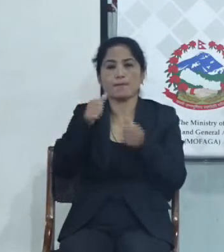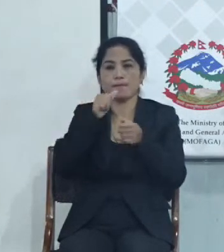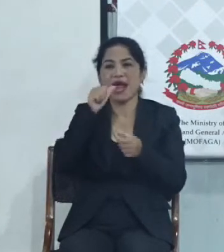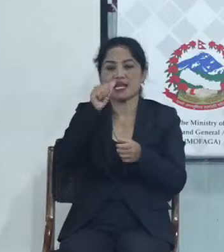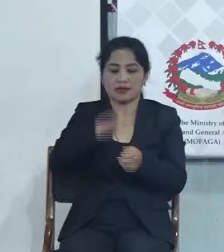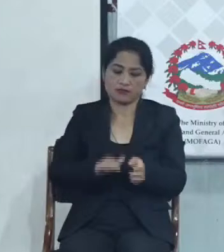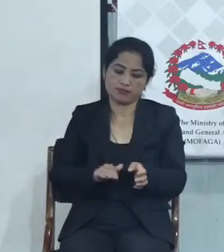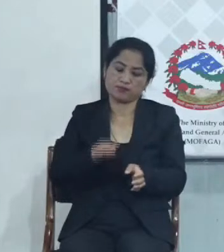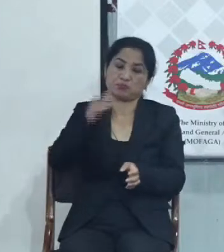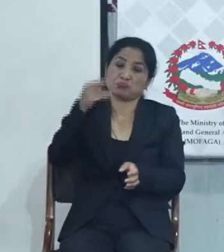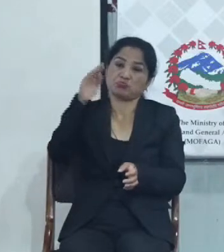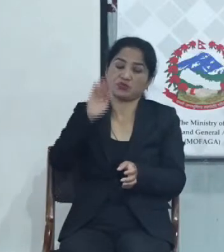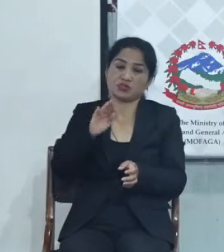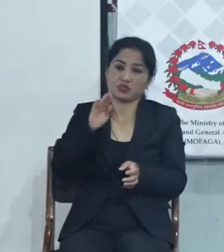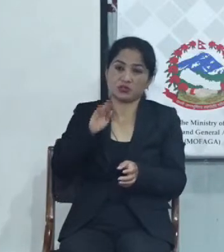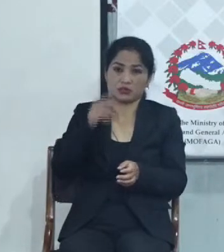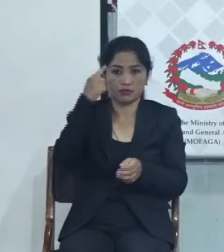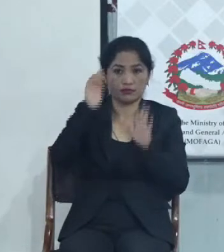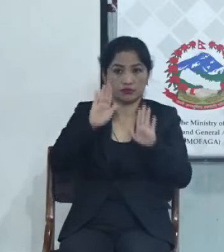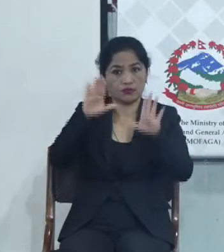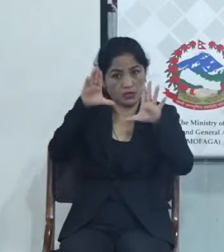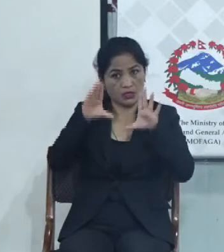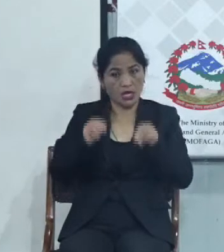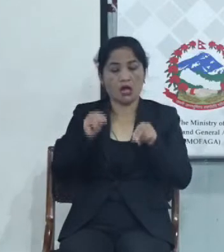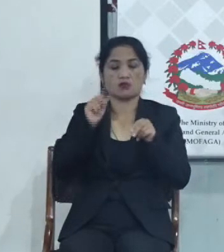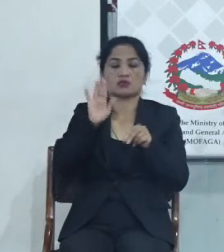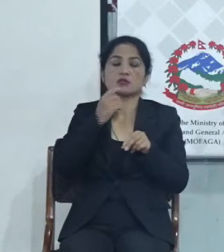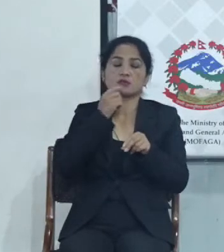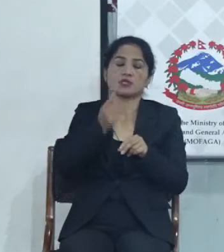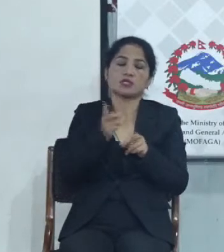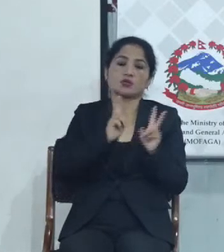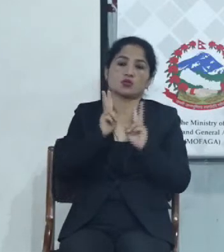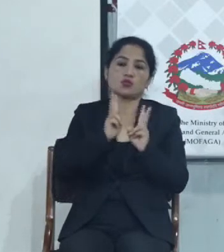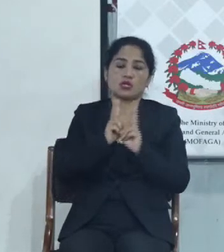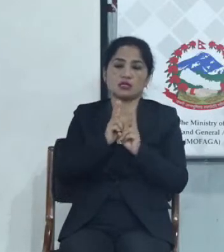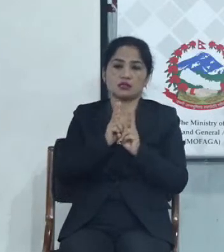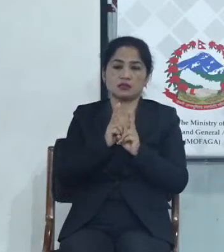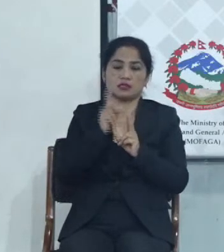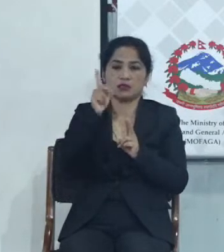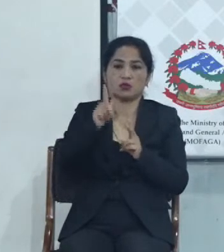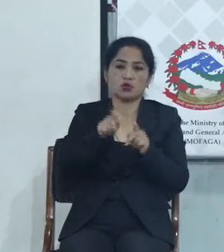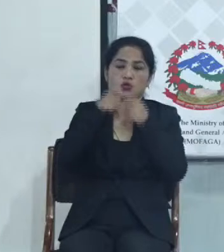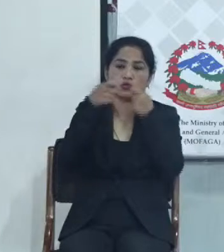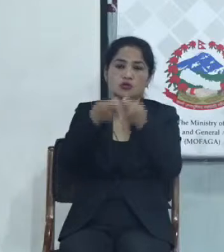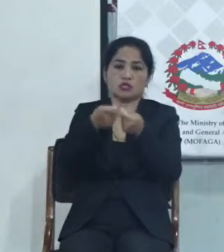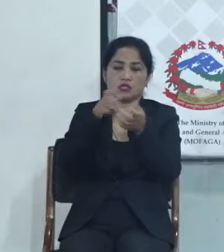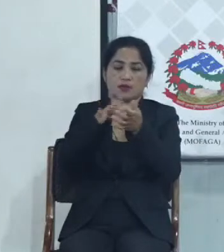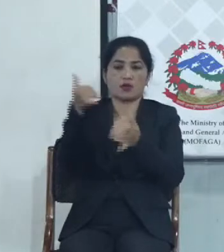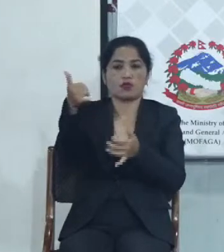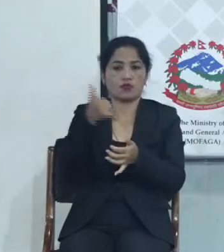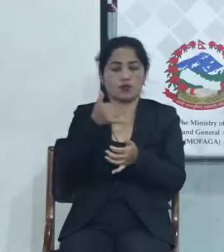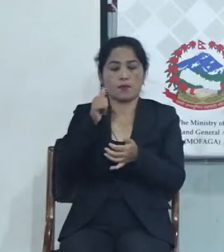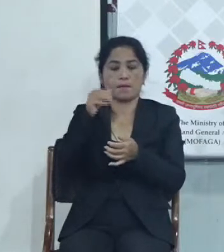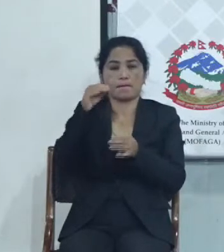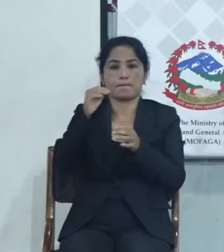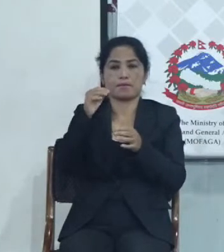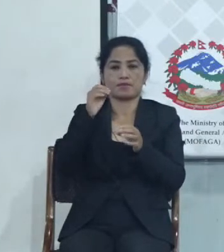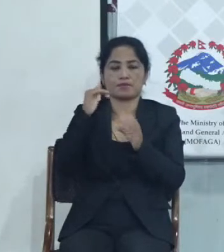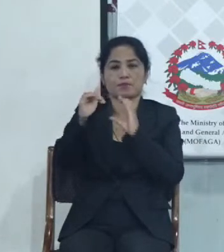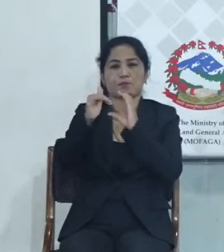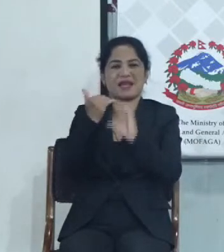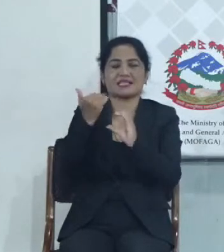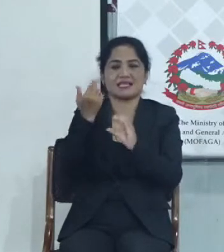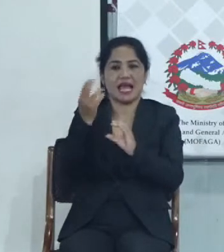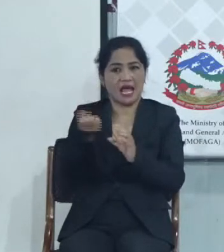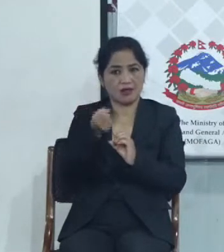and we get the message, and after that, then we had a community disaster management center, and